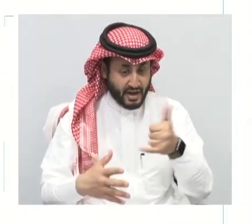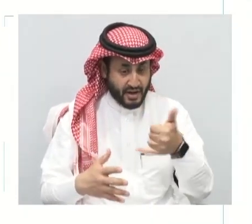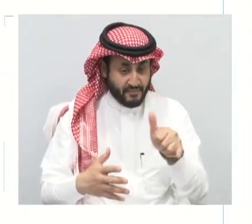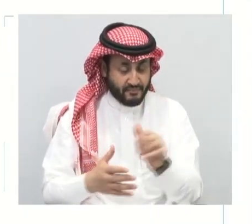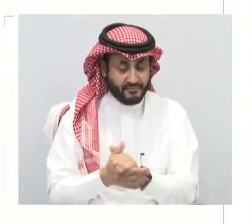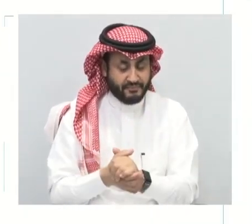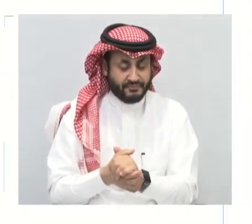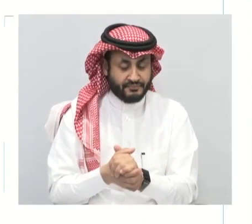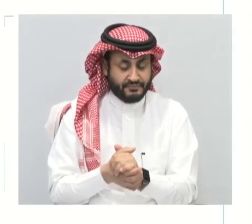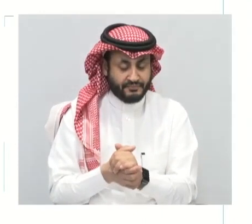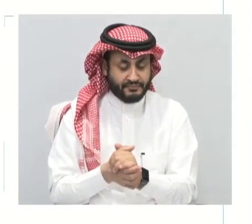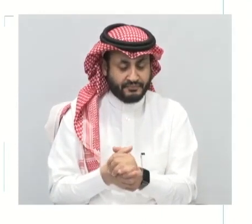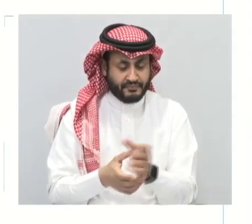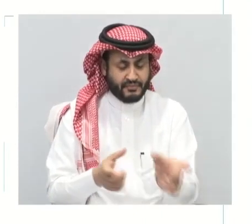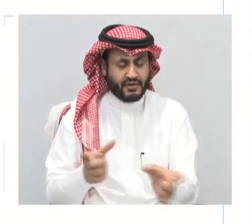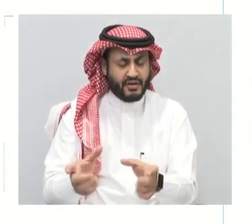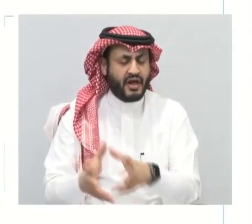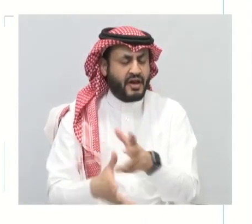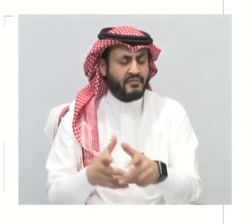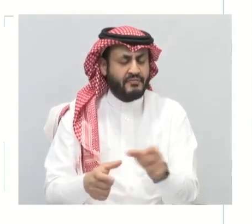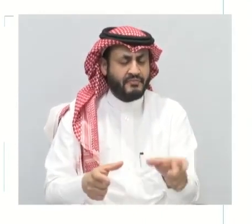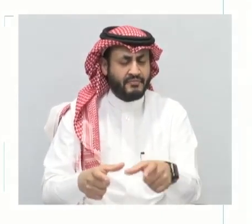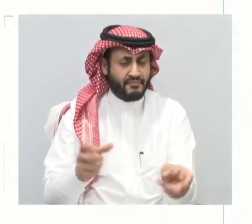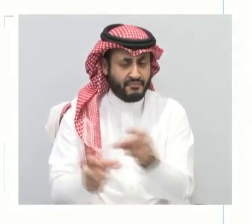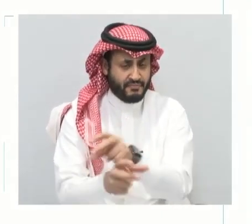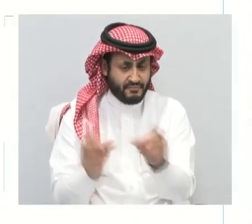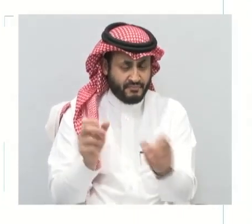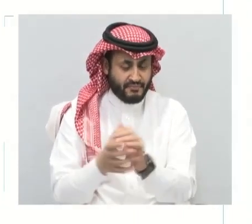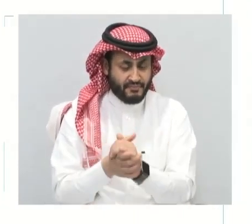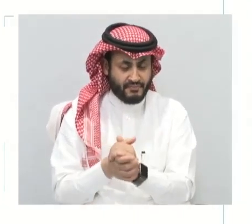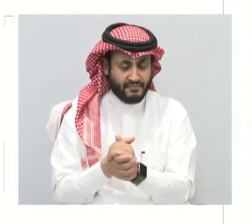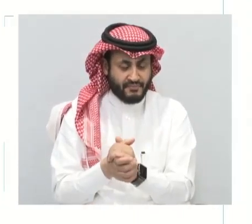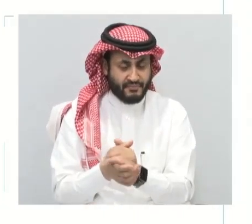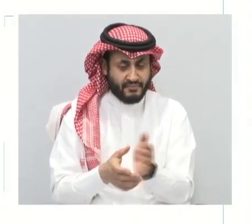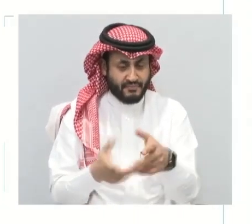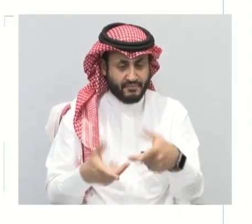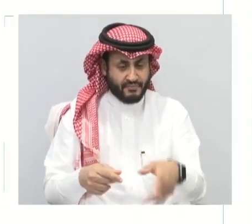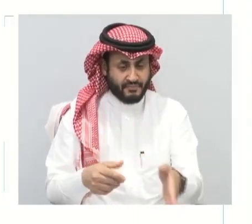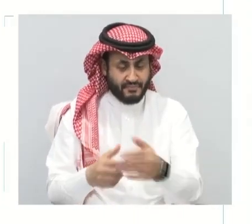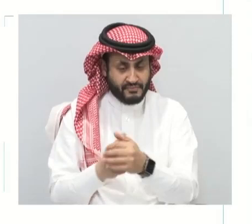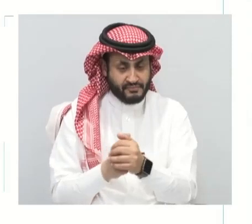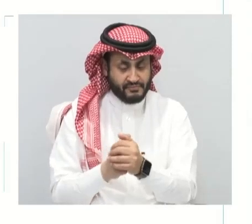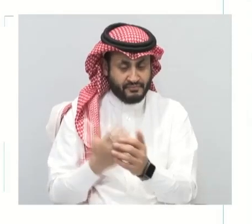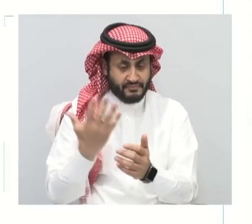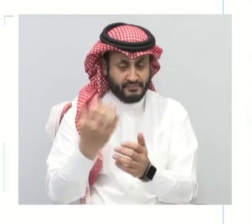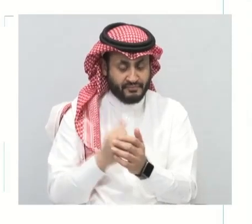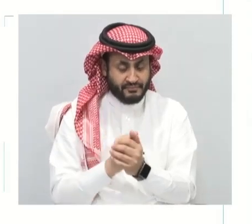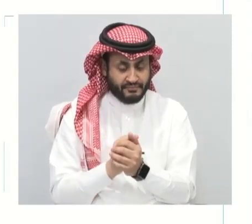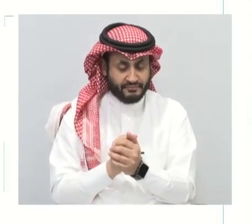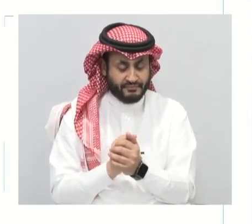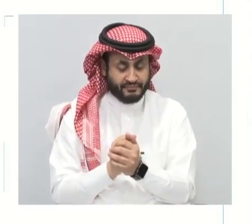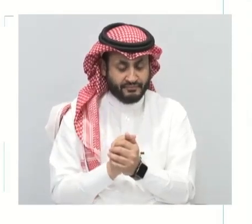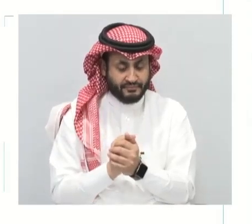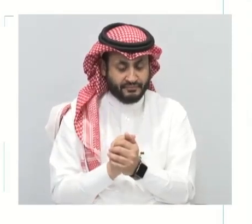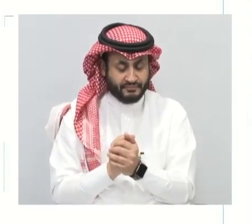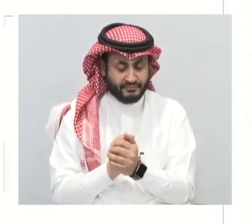like this. Ask your English teacher about the summer course in London. And the last one here, about the new museum,